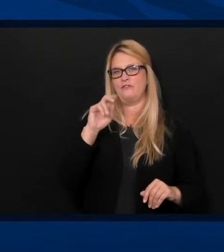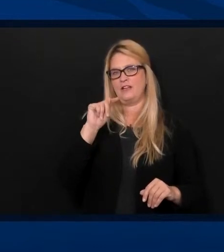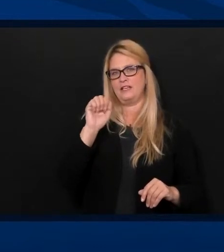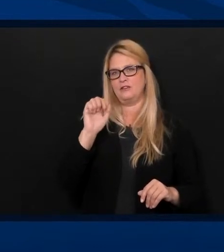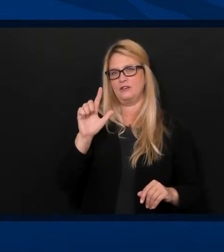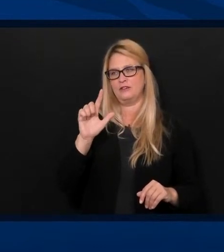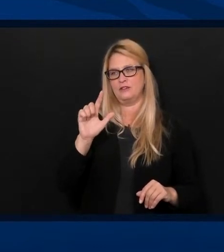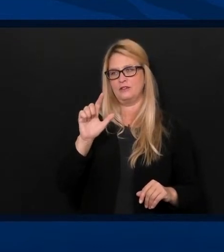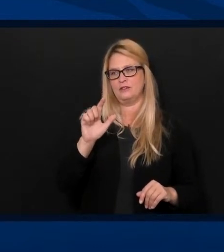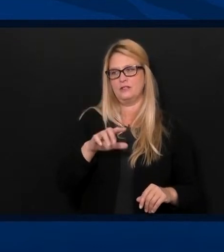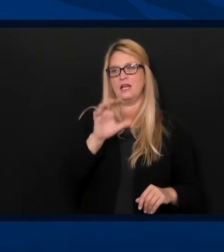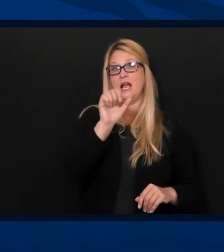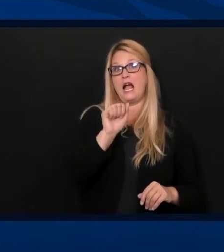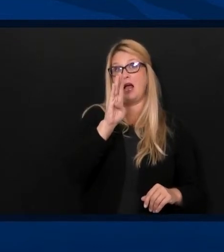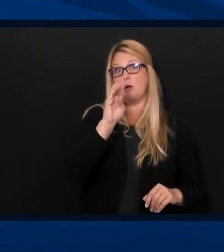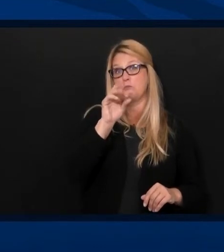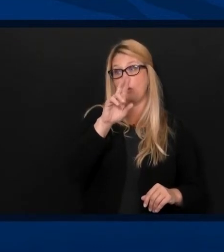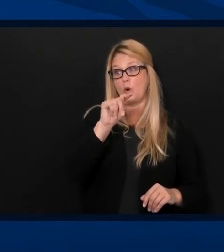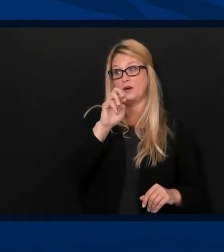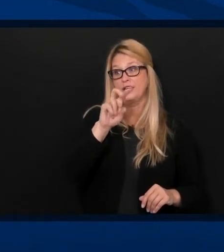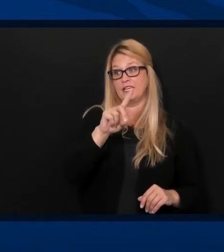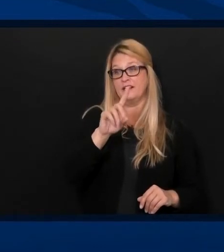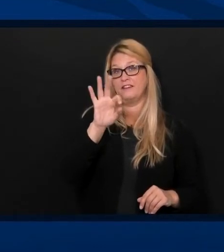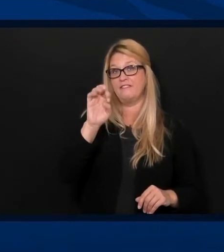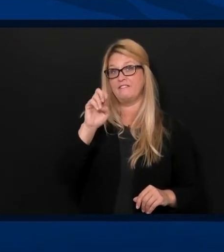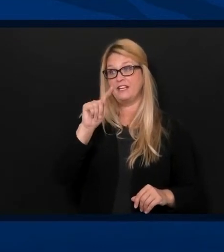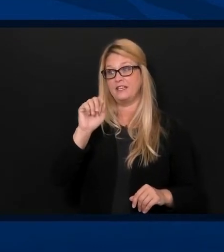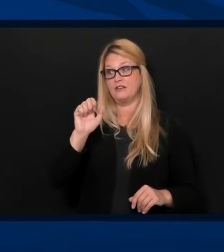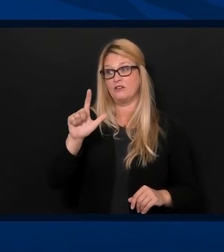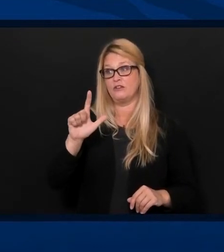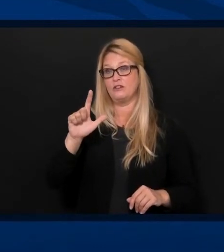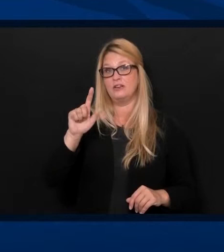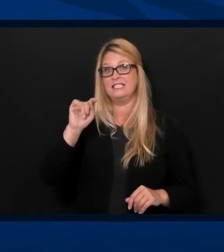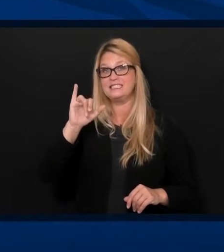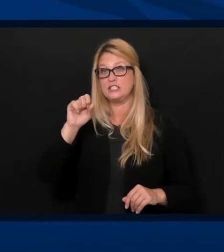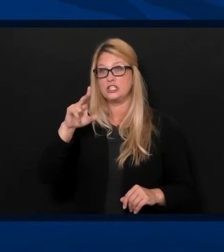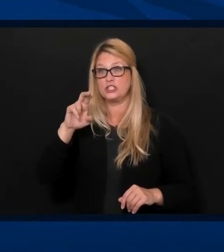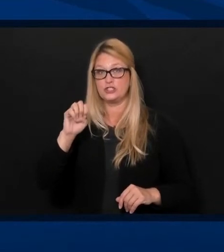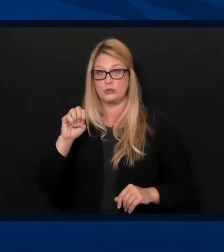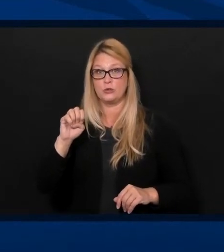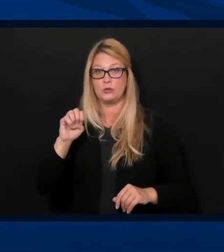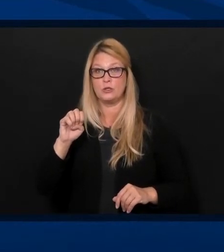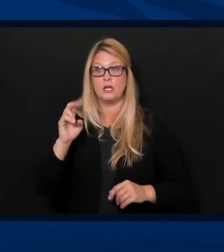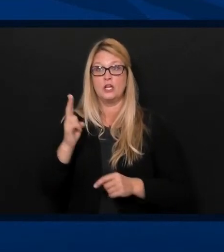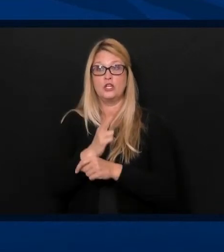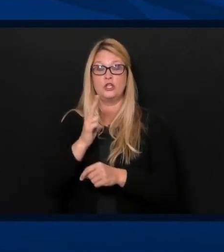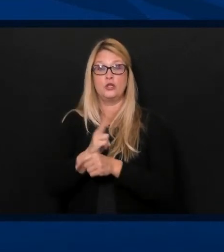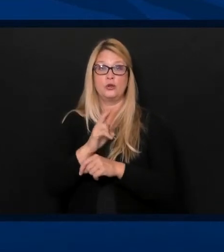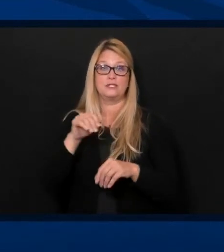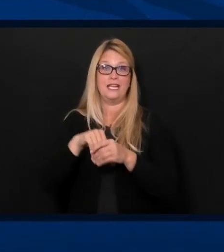aborted fetal tissues being used to create vaccines, and that's giving them pause as to whether or not they're going to take it.